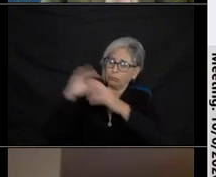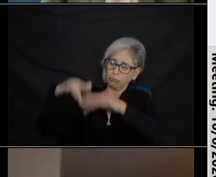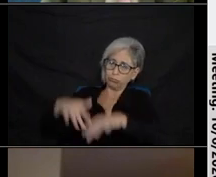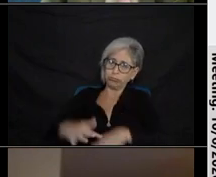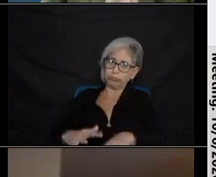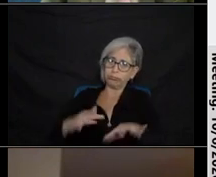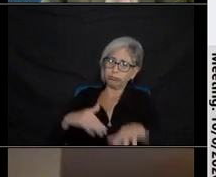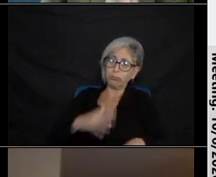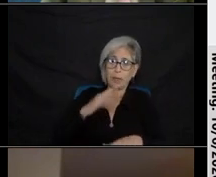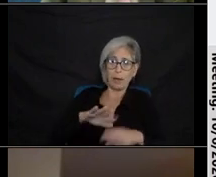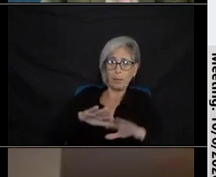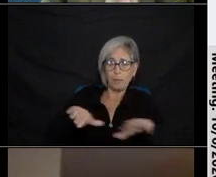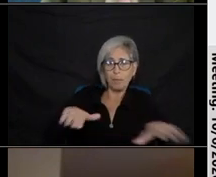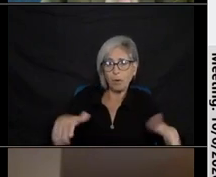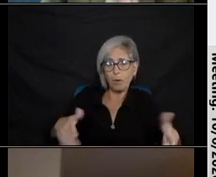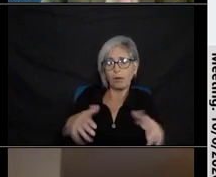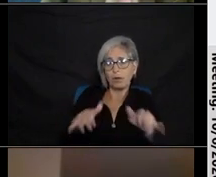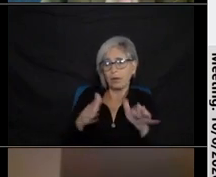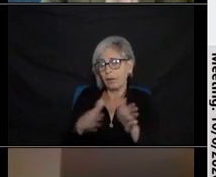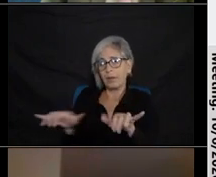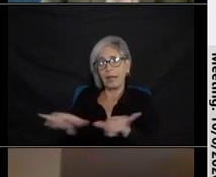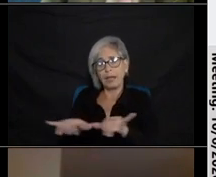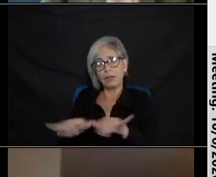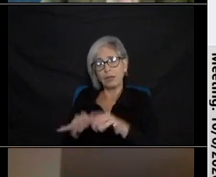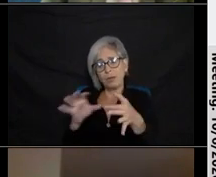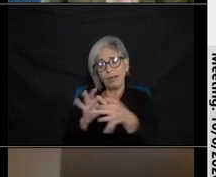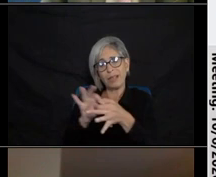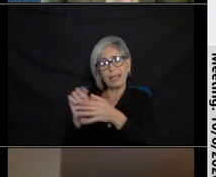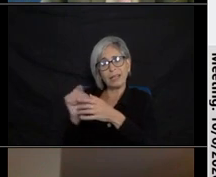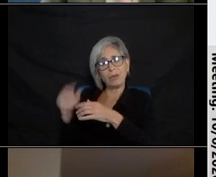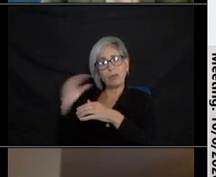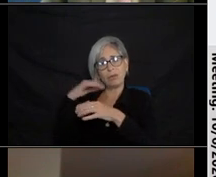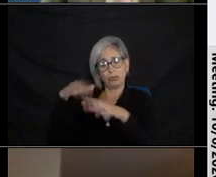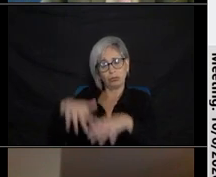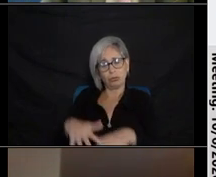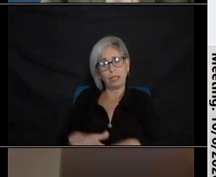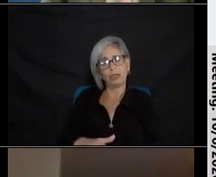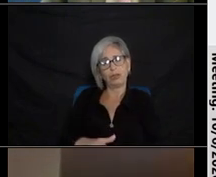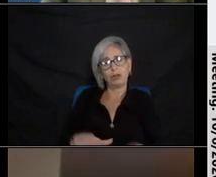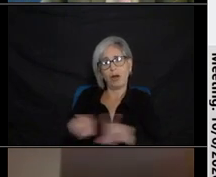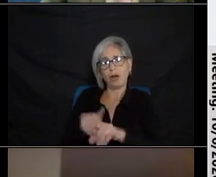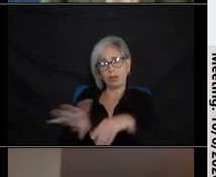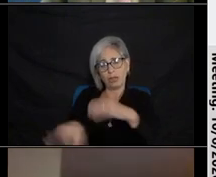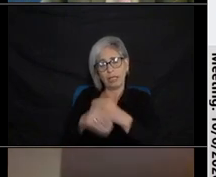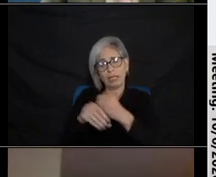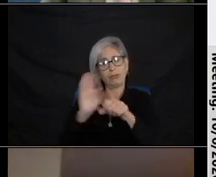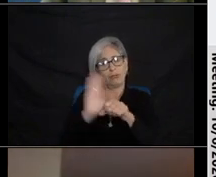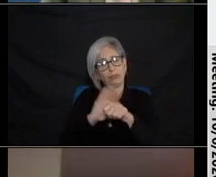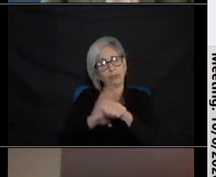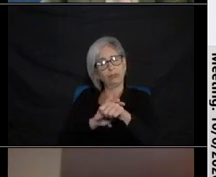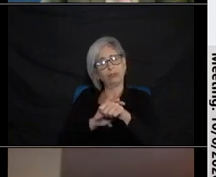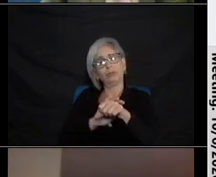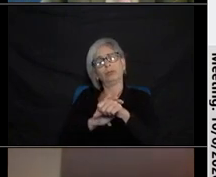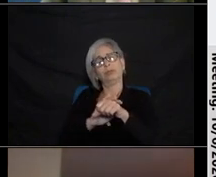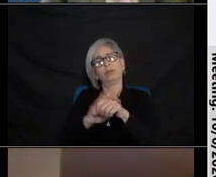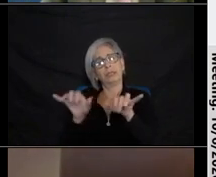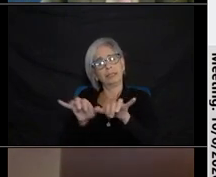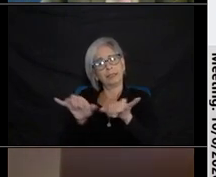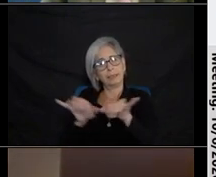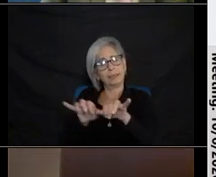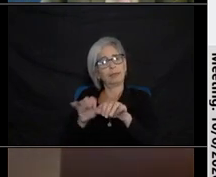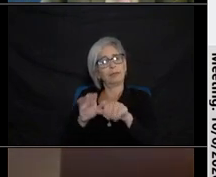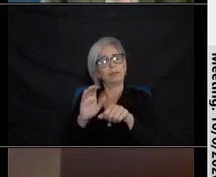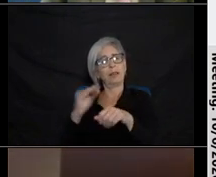city inform me of planning engineering standards related to such drainage, as well as the additional precautionary engineering mitigation being